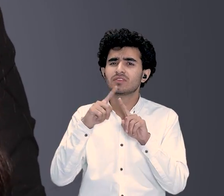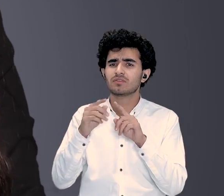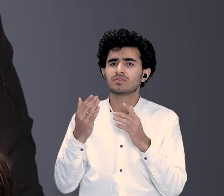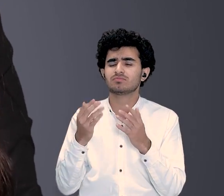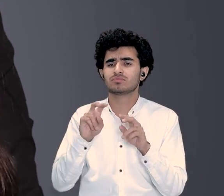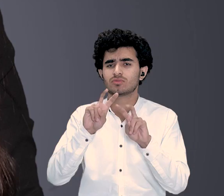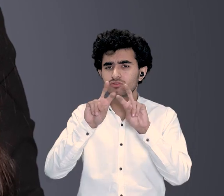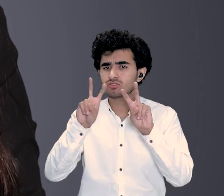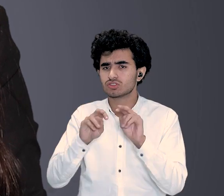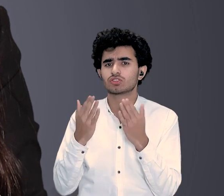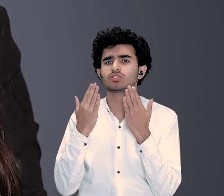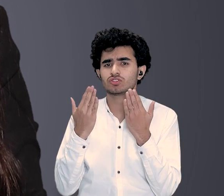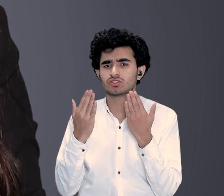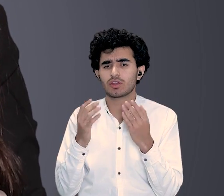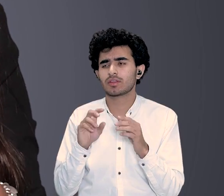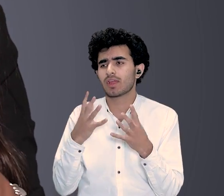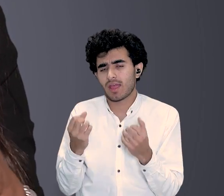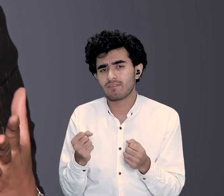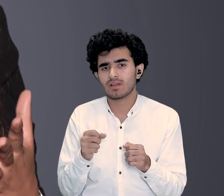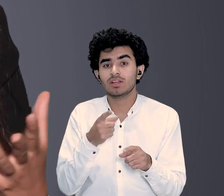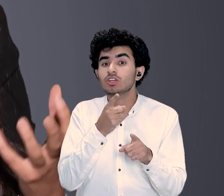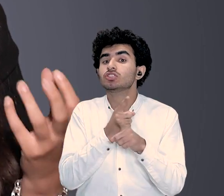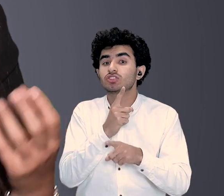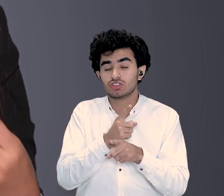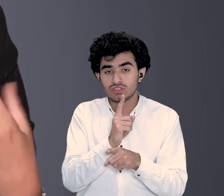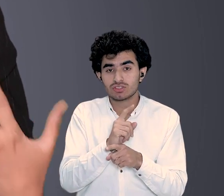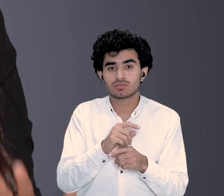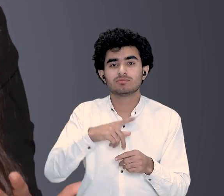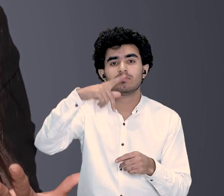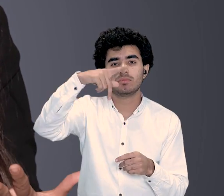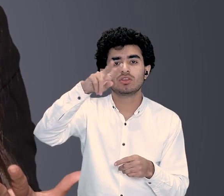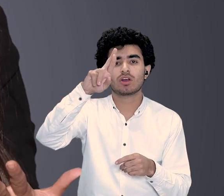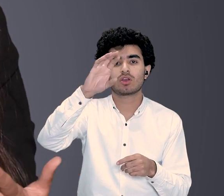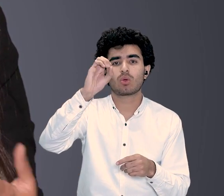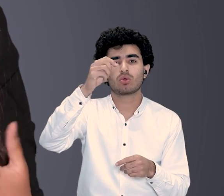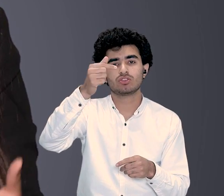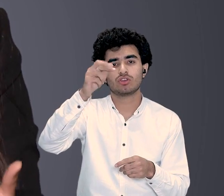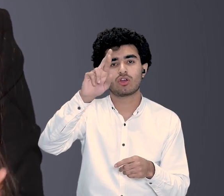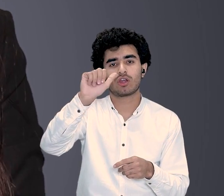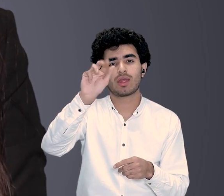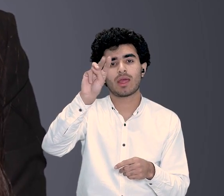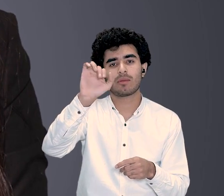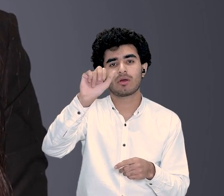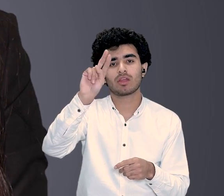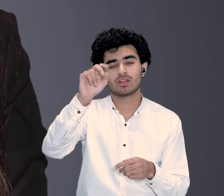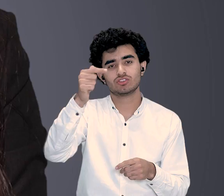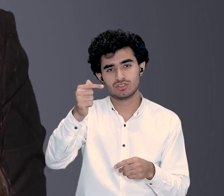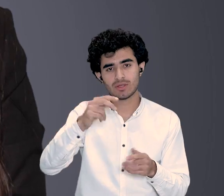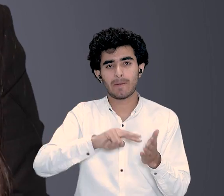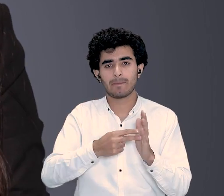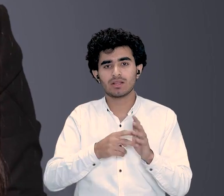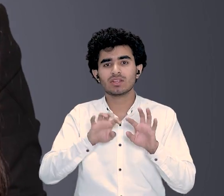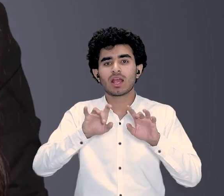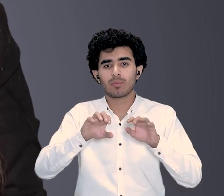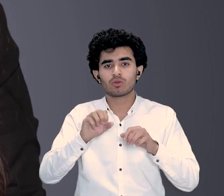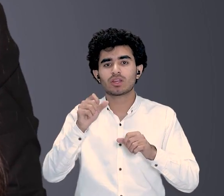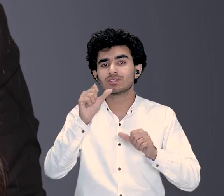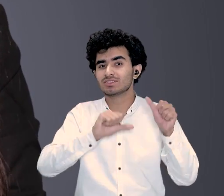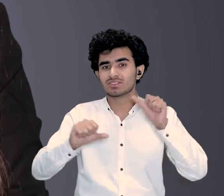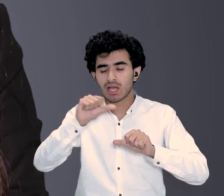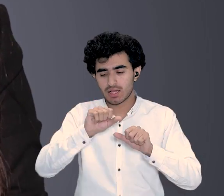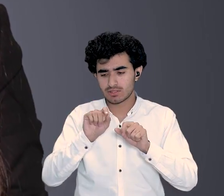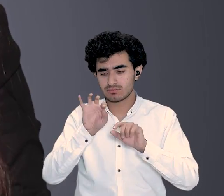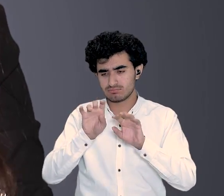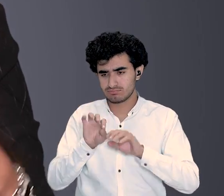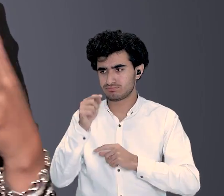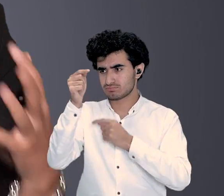that there have been many research studies that show that teaching programming, especially in the early years, can actually